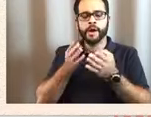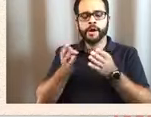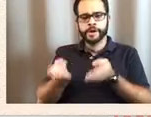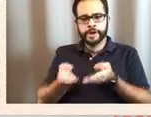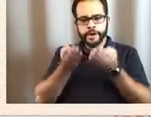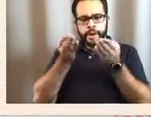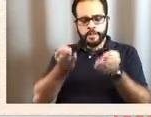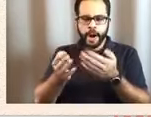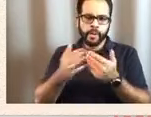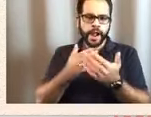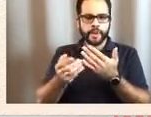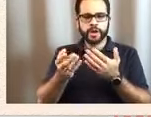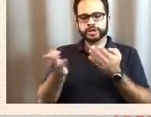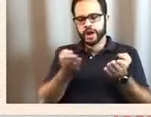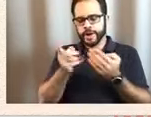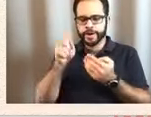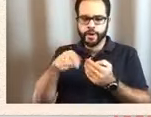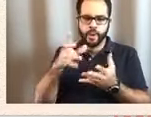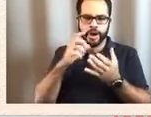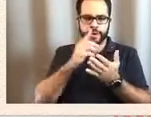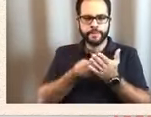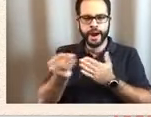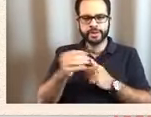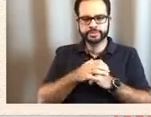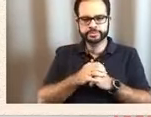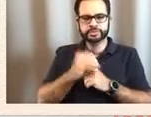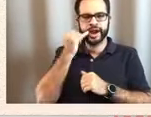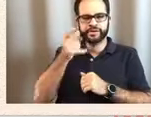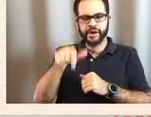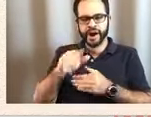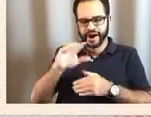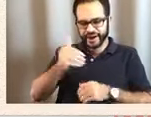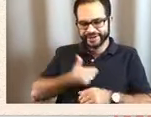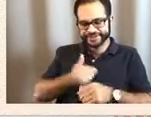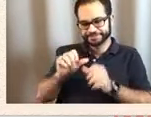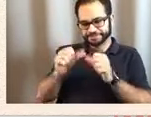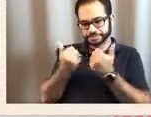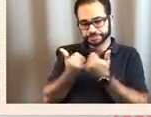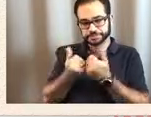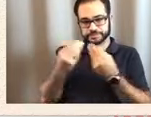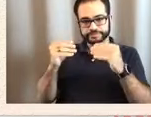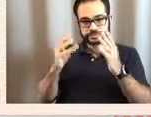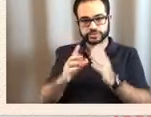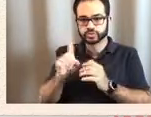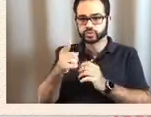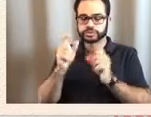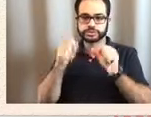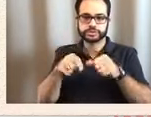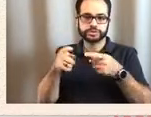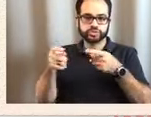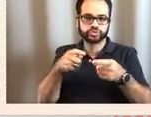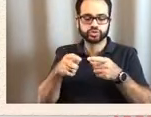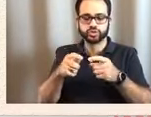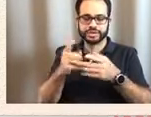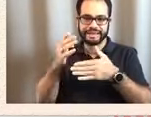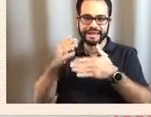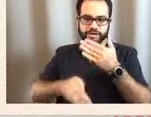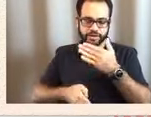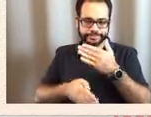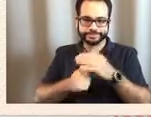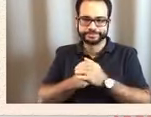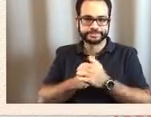purchase. If you hire an agency vendor, you will only be able to control the outcome of the services, not necessarily